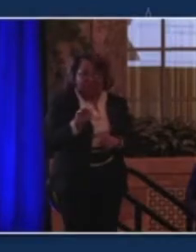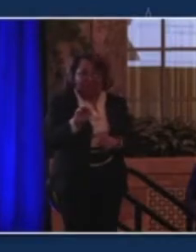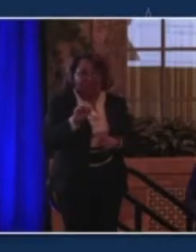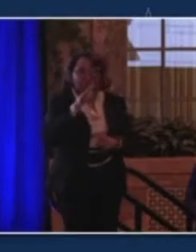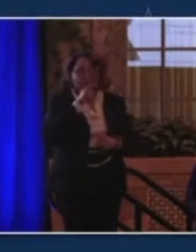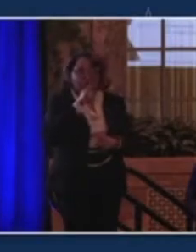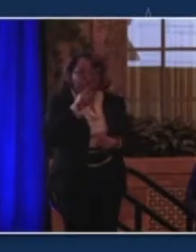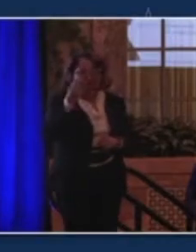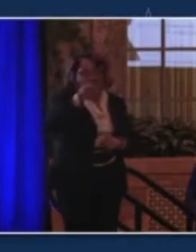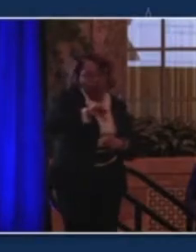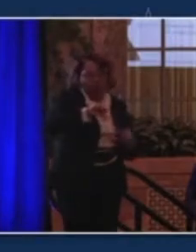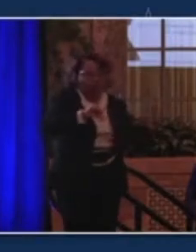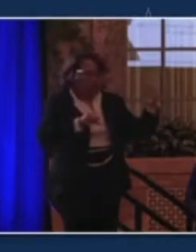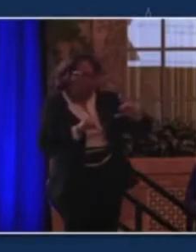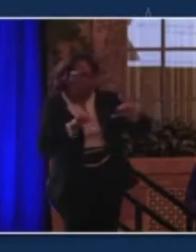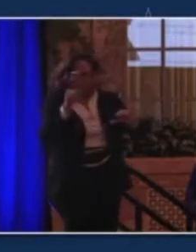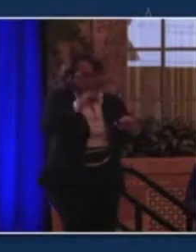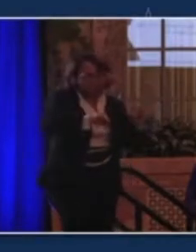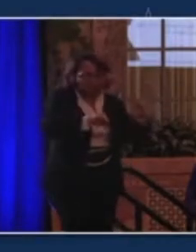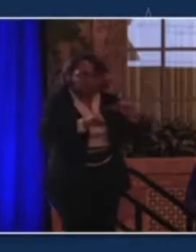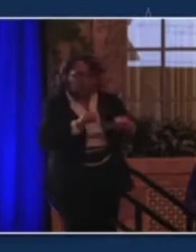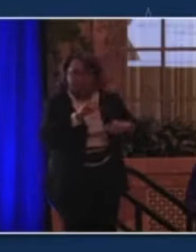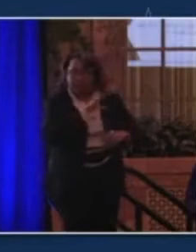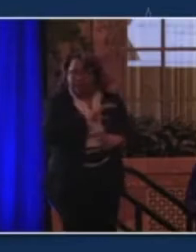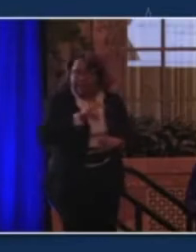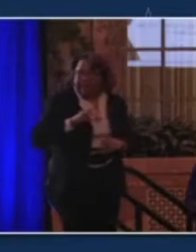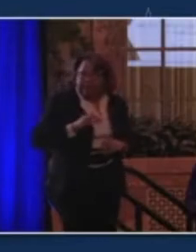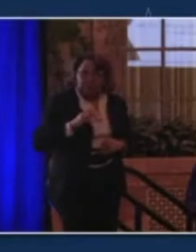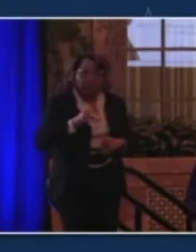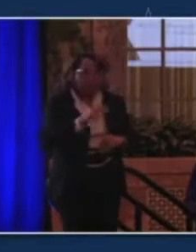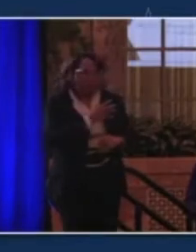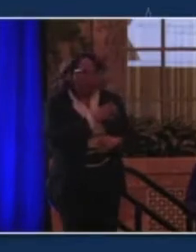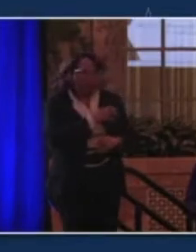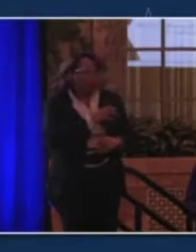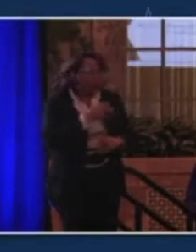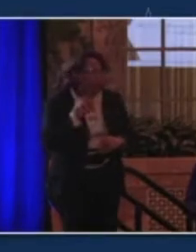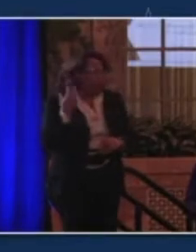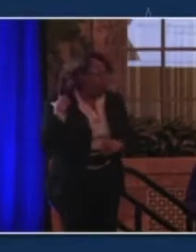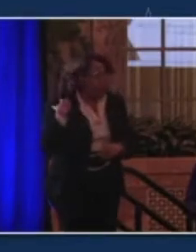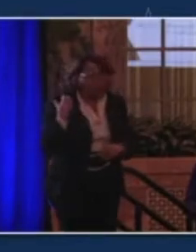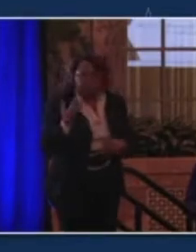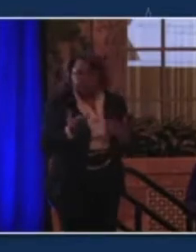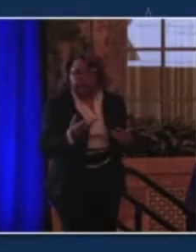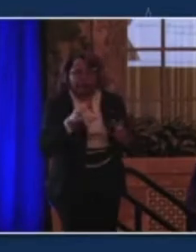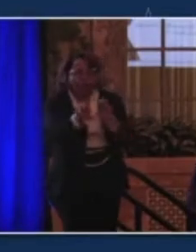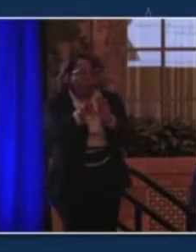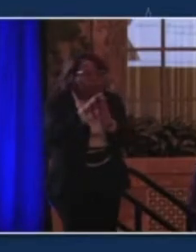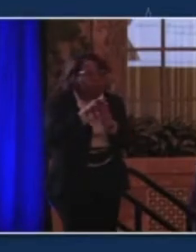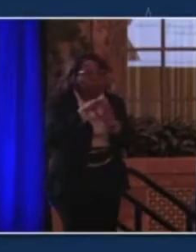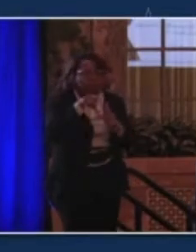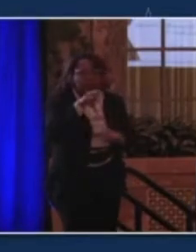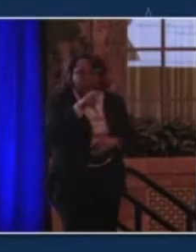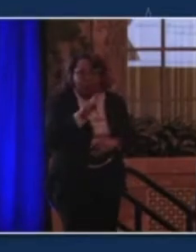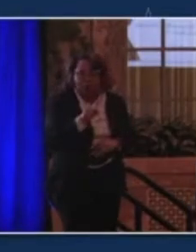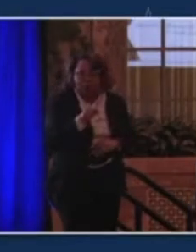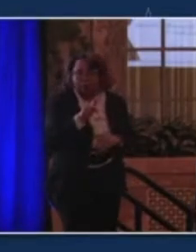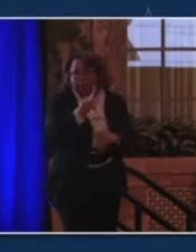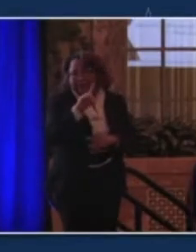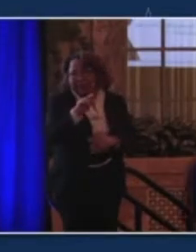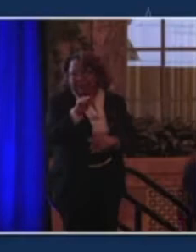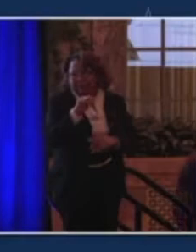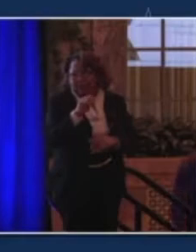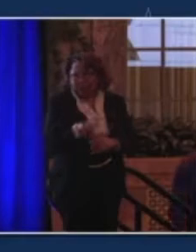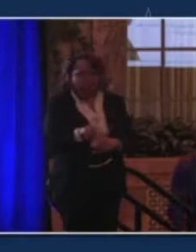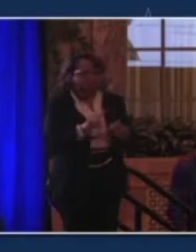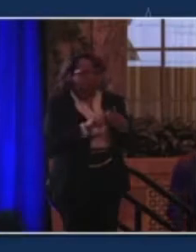Washington's replacements of council committee chairs and appointments to the Park District, the CTA, the Board